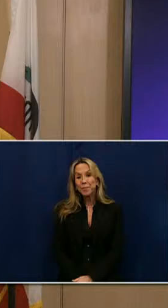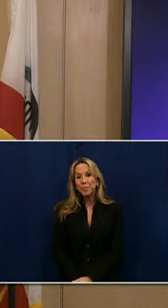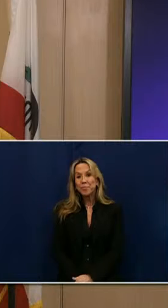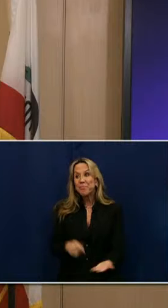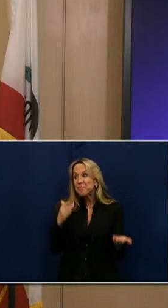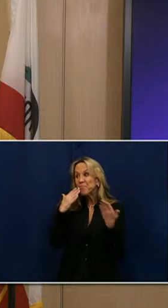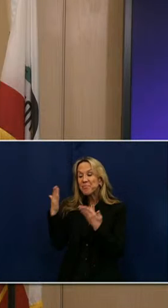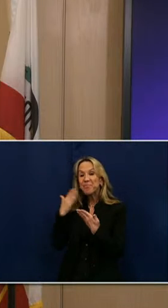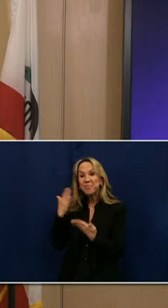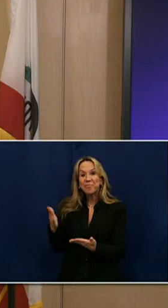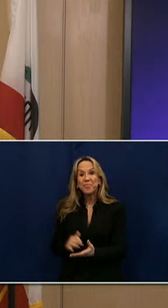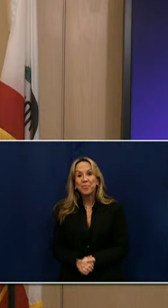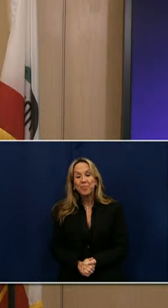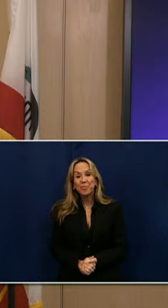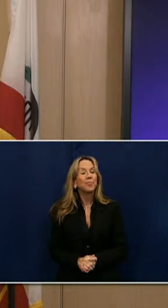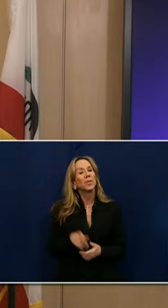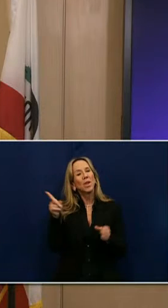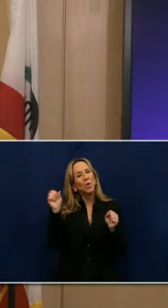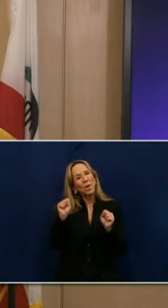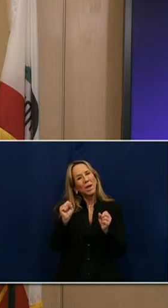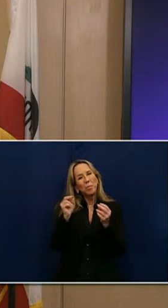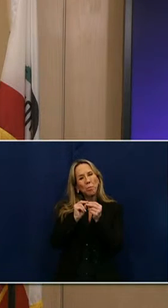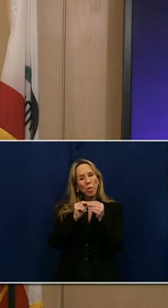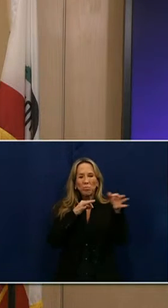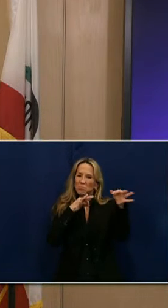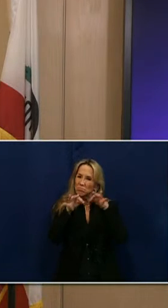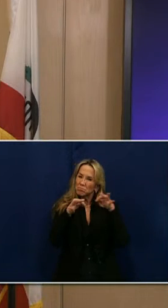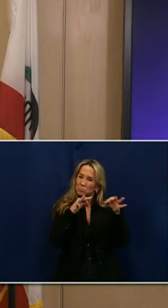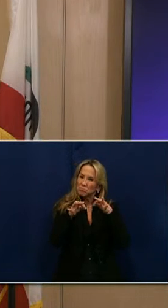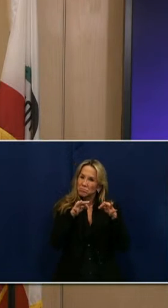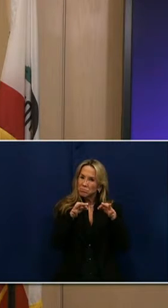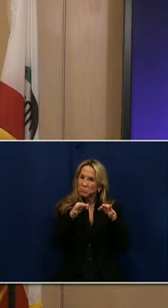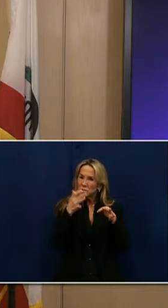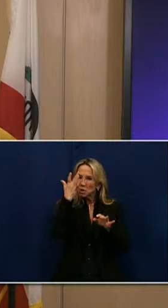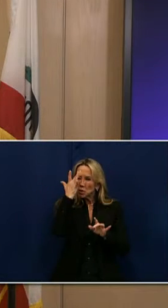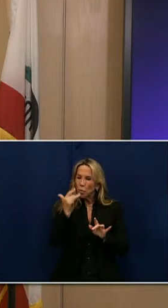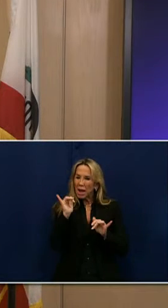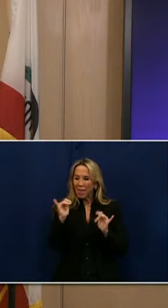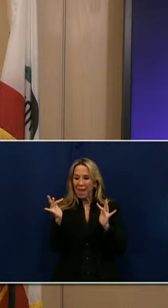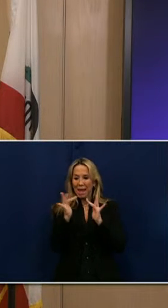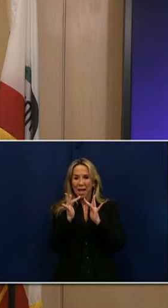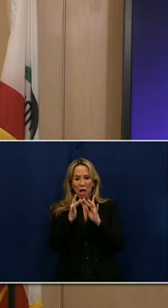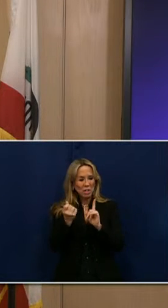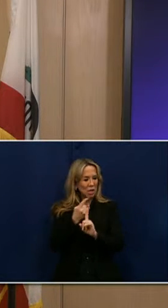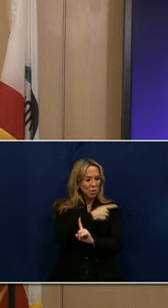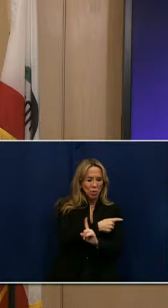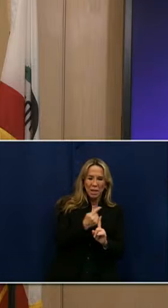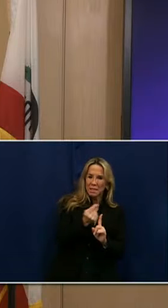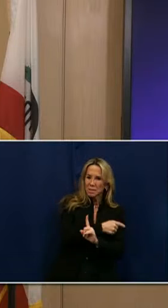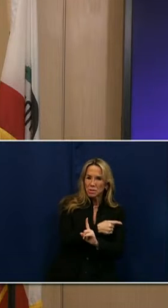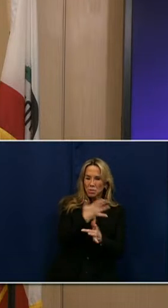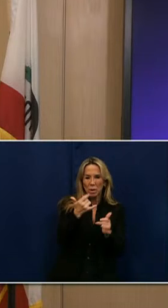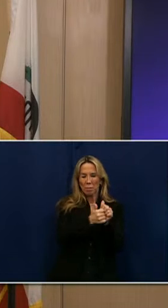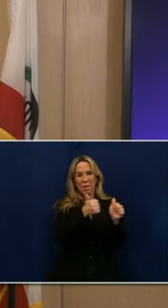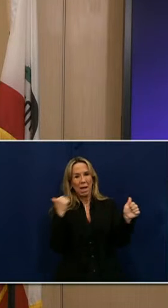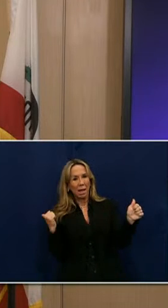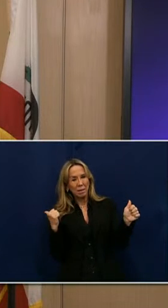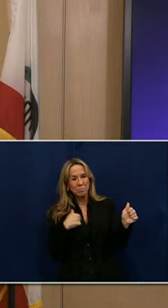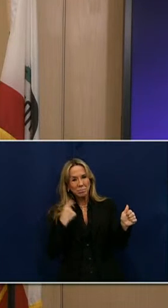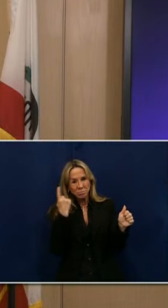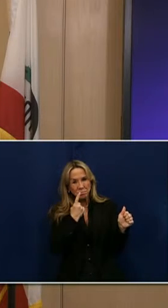Thank you. Can you expand a little bit more about why the contact tracers are falling behind rather,